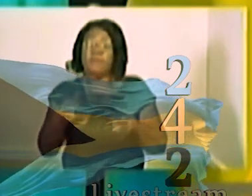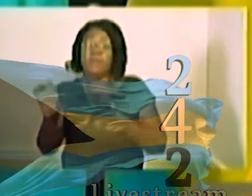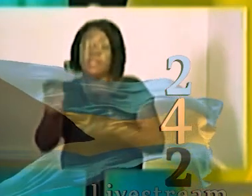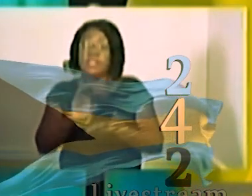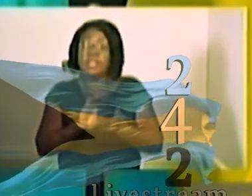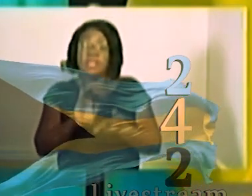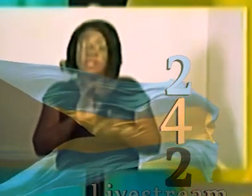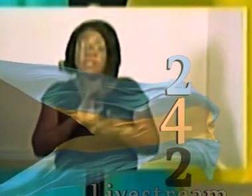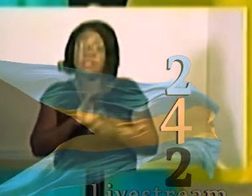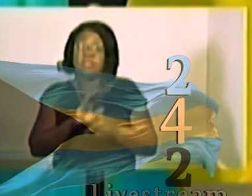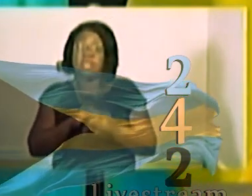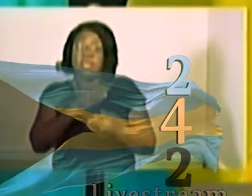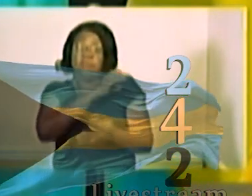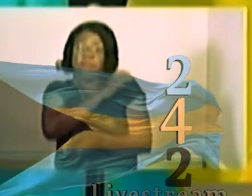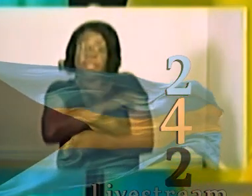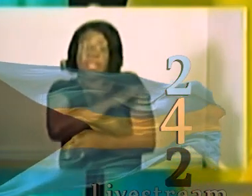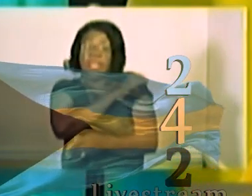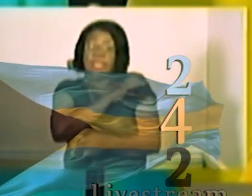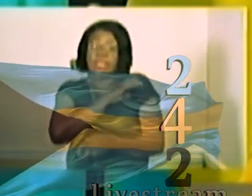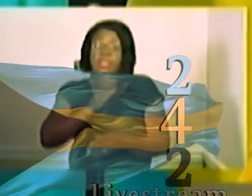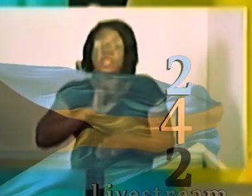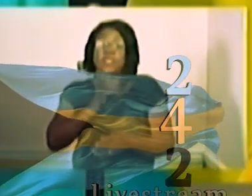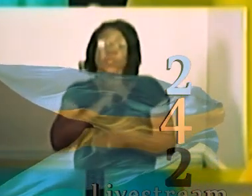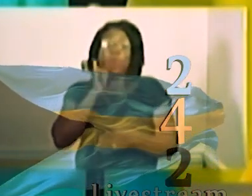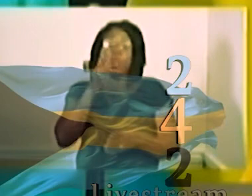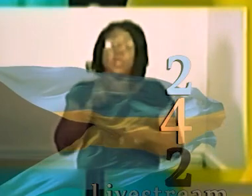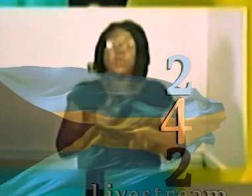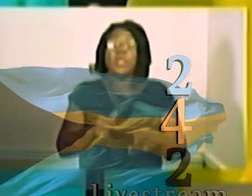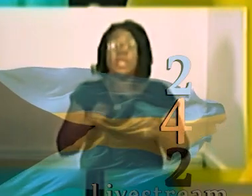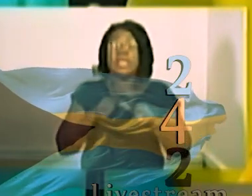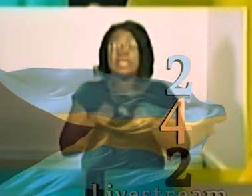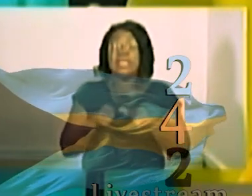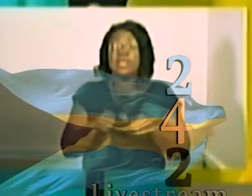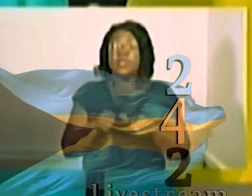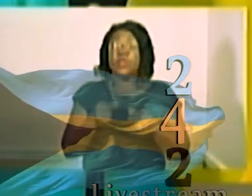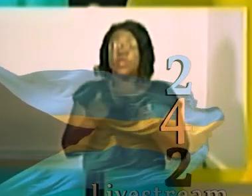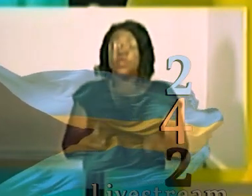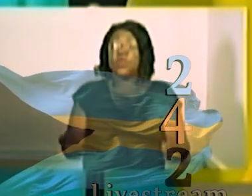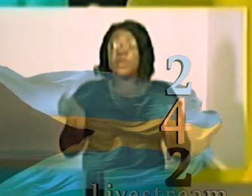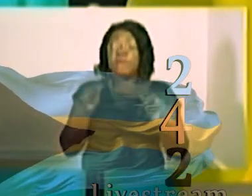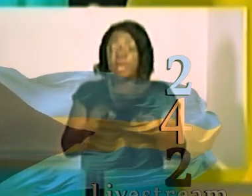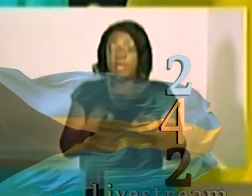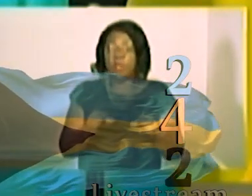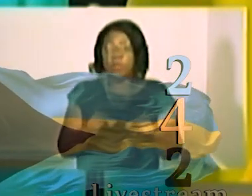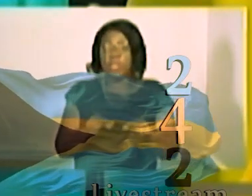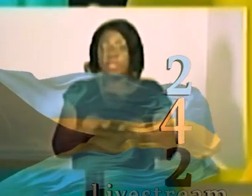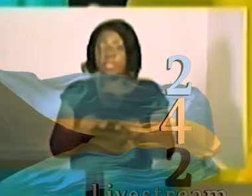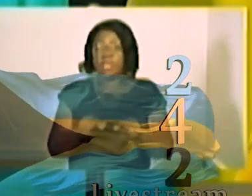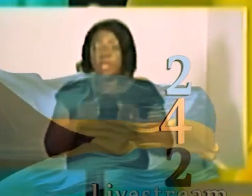sites at our clinics. So we would continue to evaluate the performance